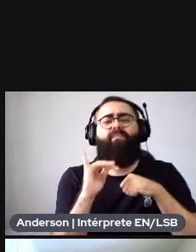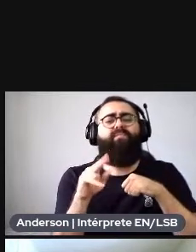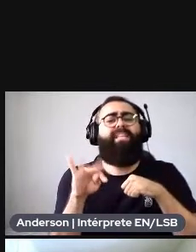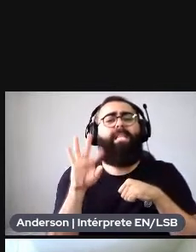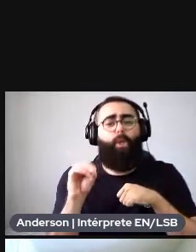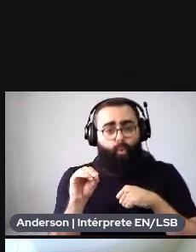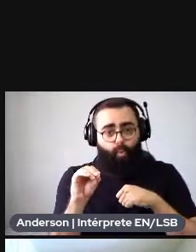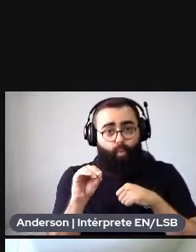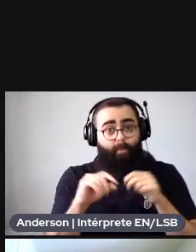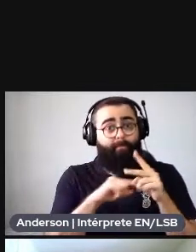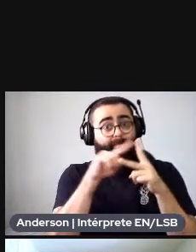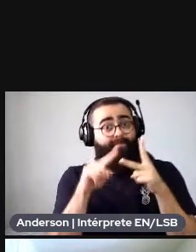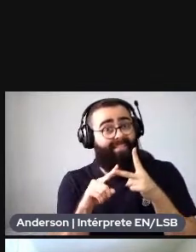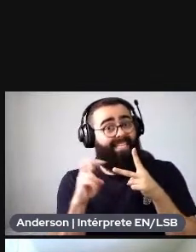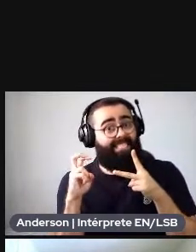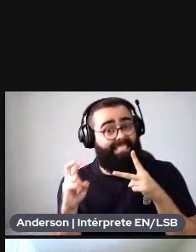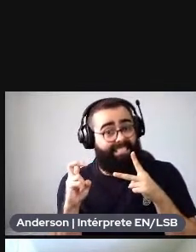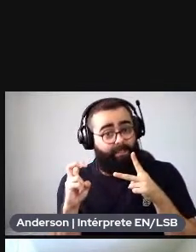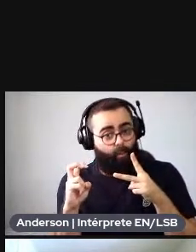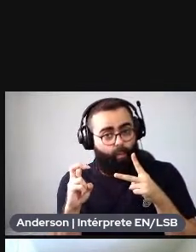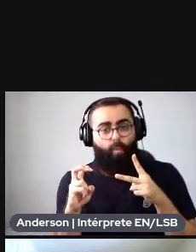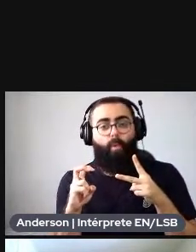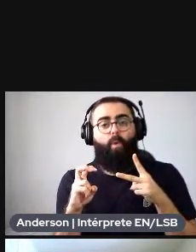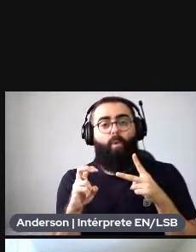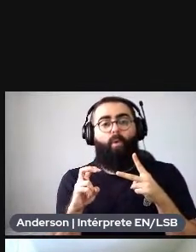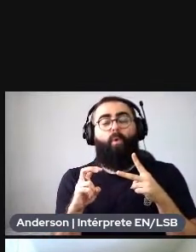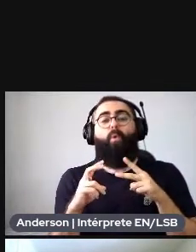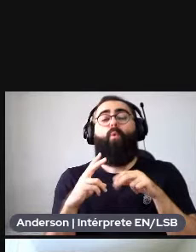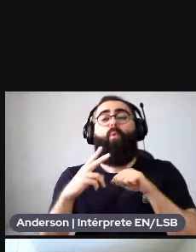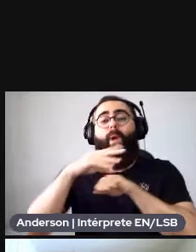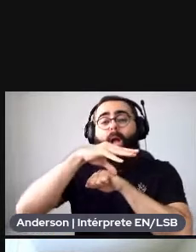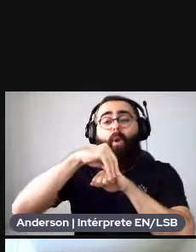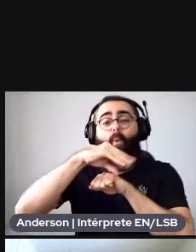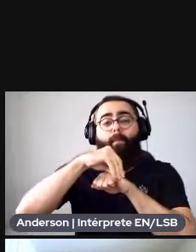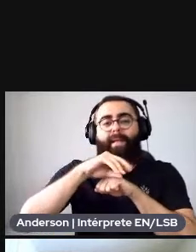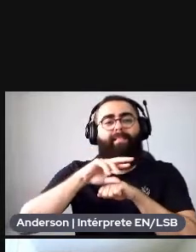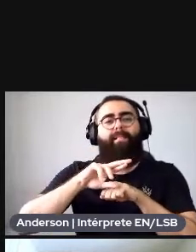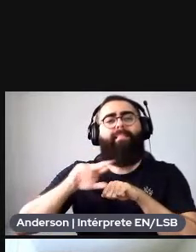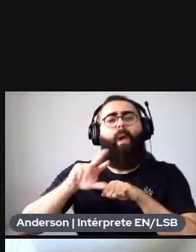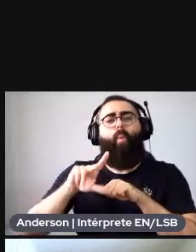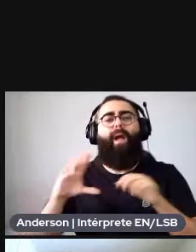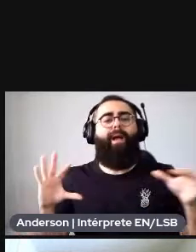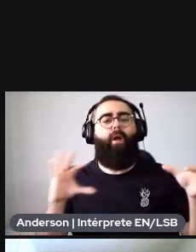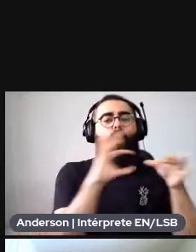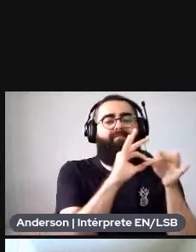and non-co-reference requires finiteness, like in 5.